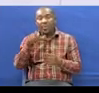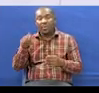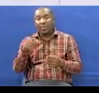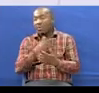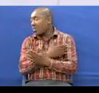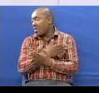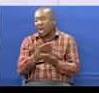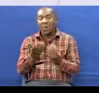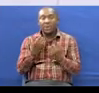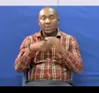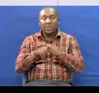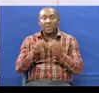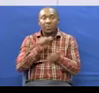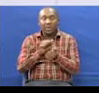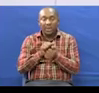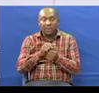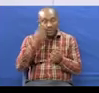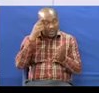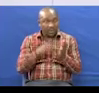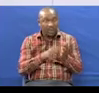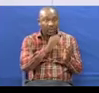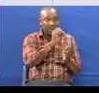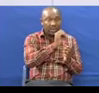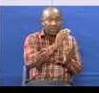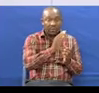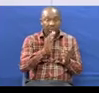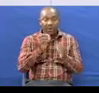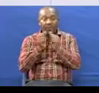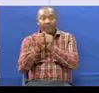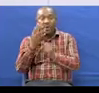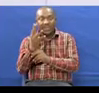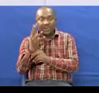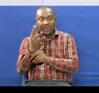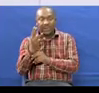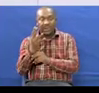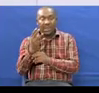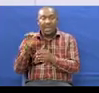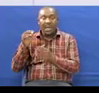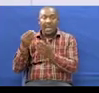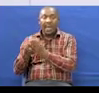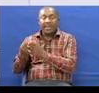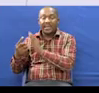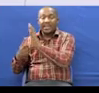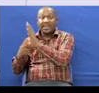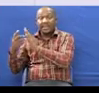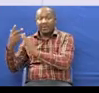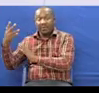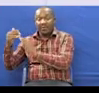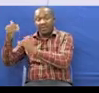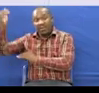people who are not involved in productions, for example, age 0 to 14, plus those aged people, aged